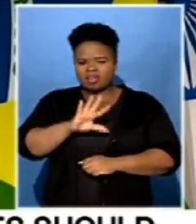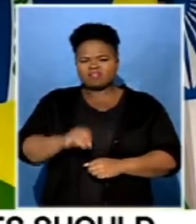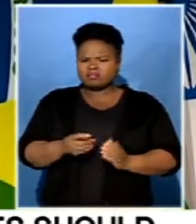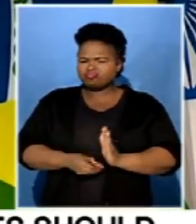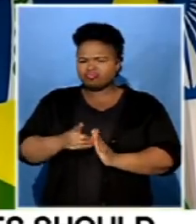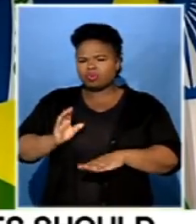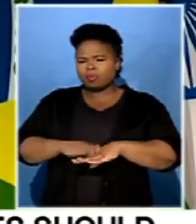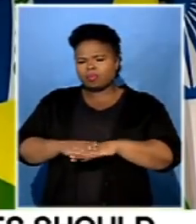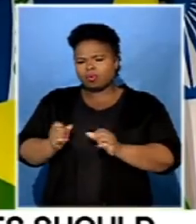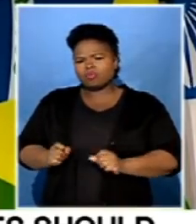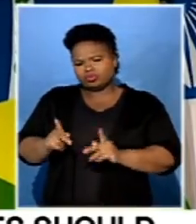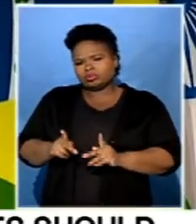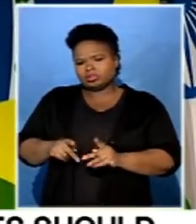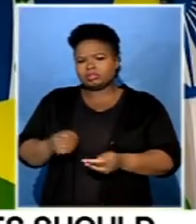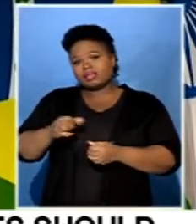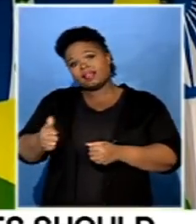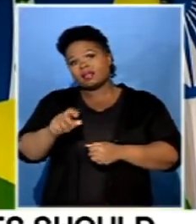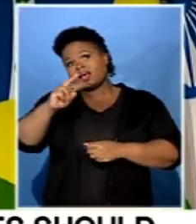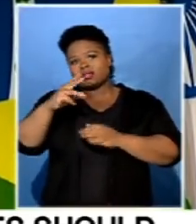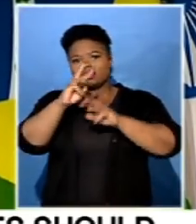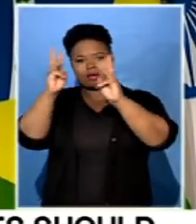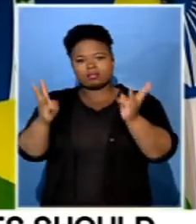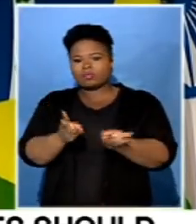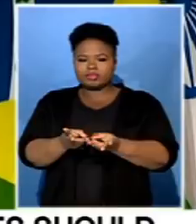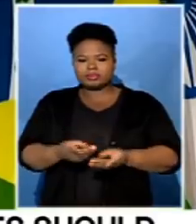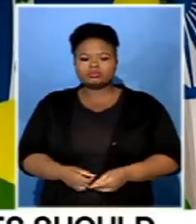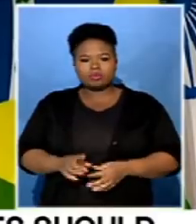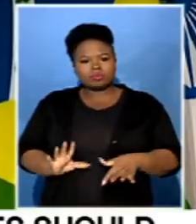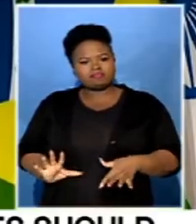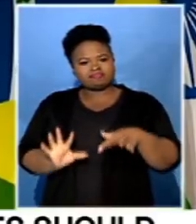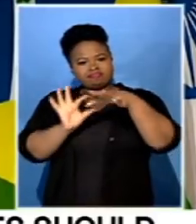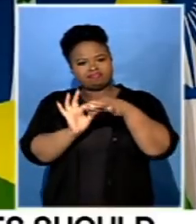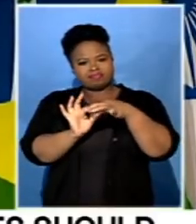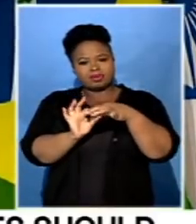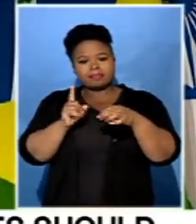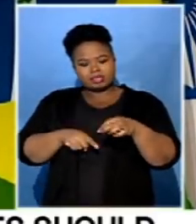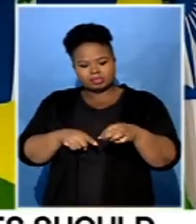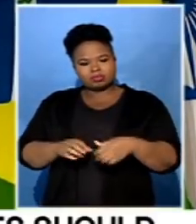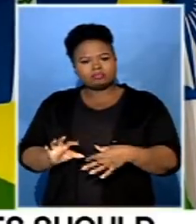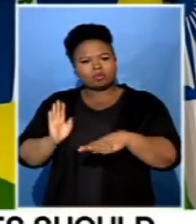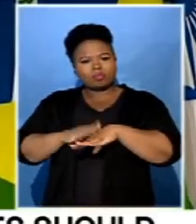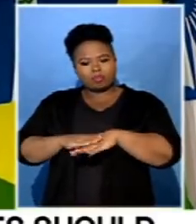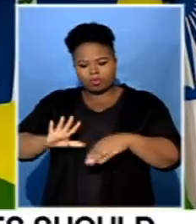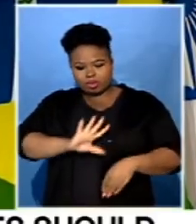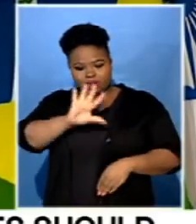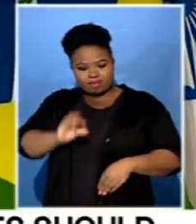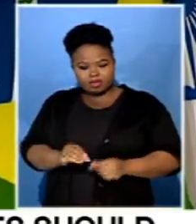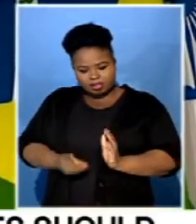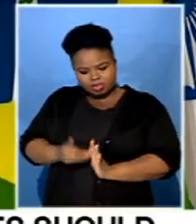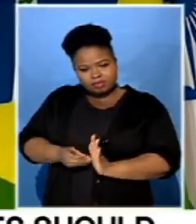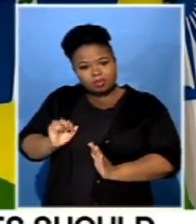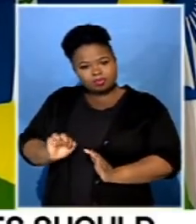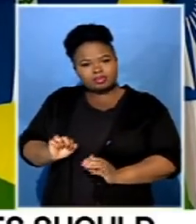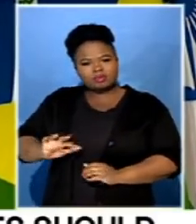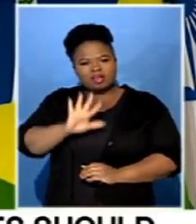potential than any other region in the world. We should strengthen cooperation with Africa, support its development,